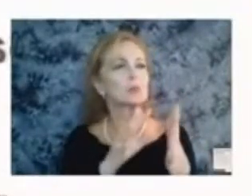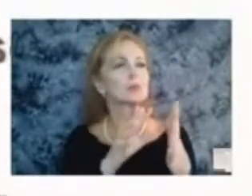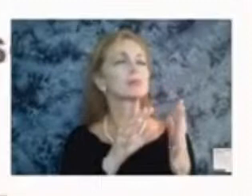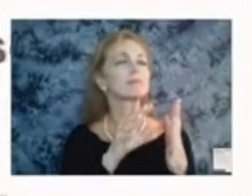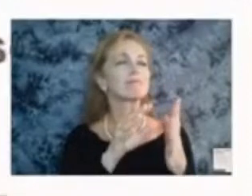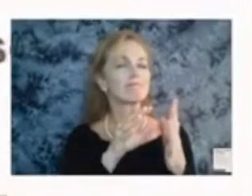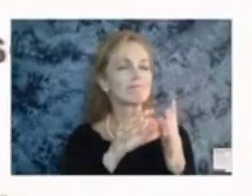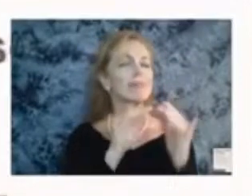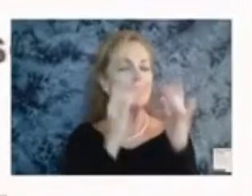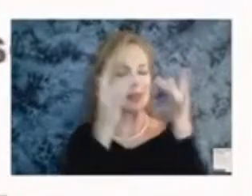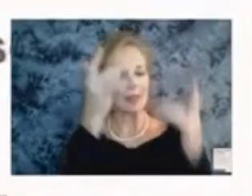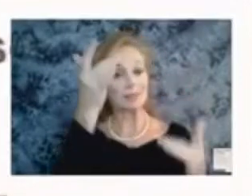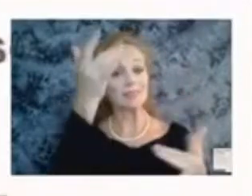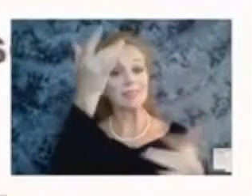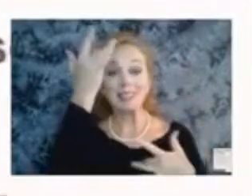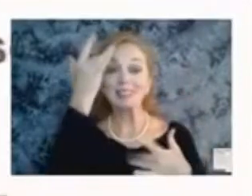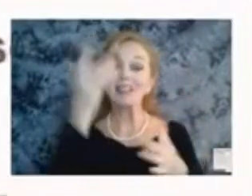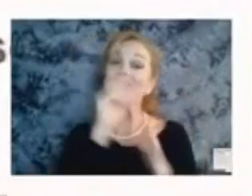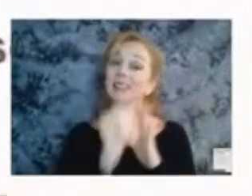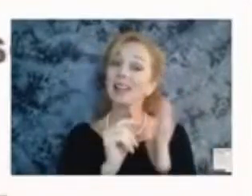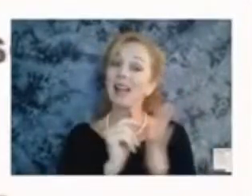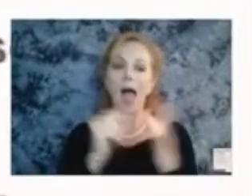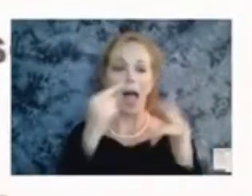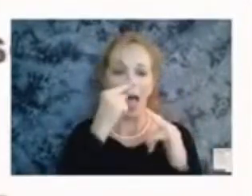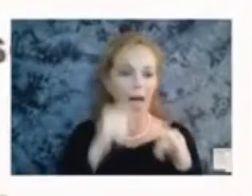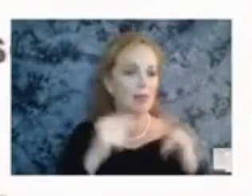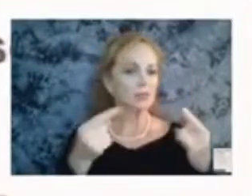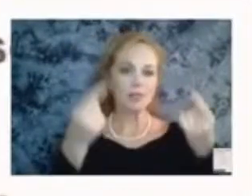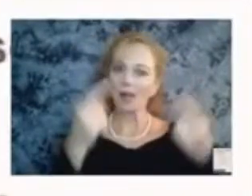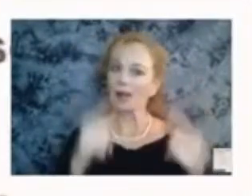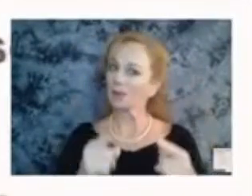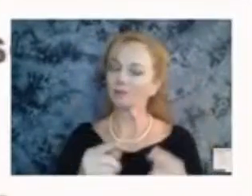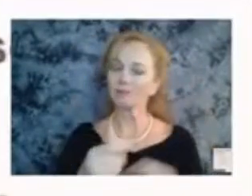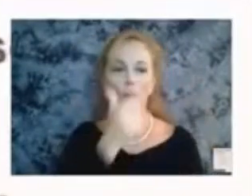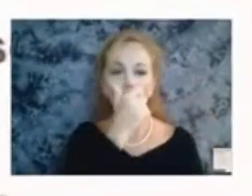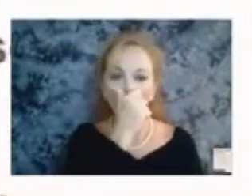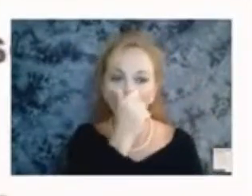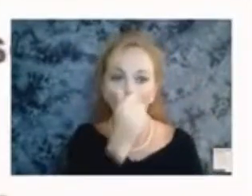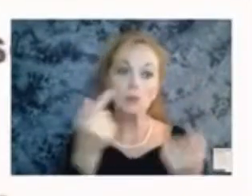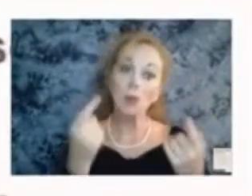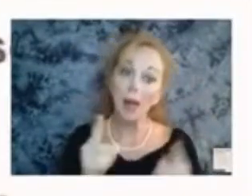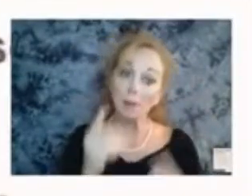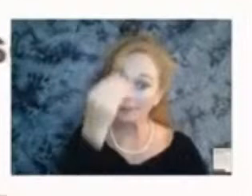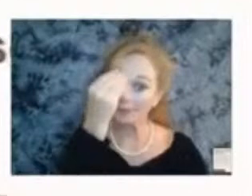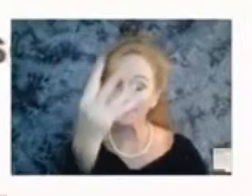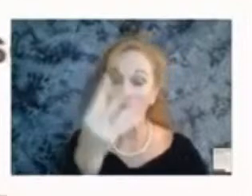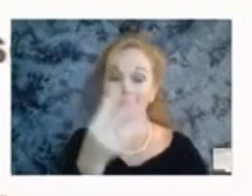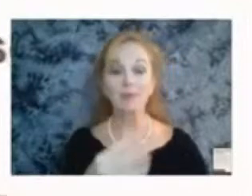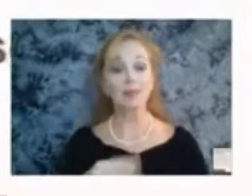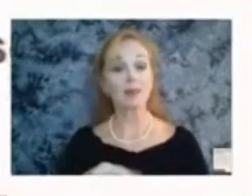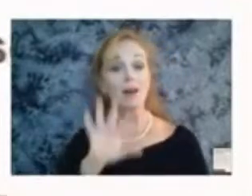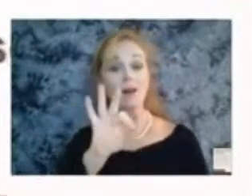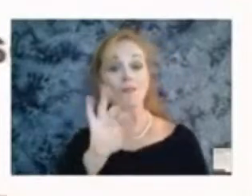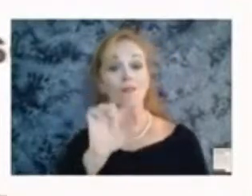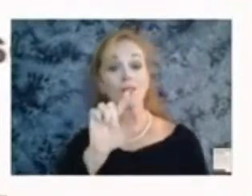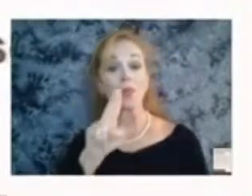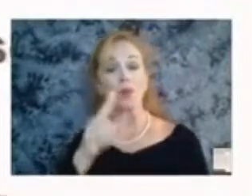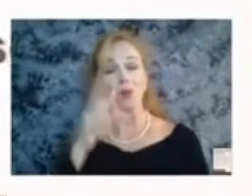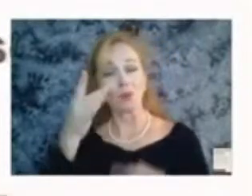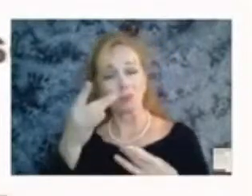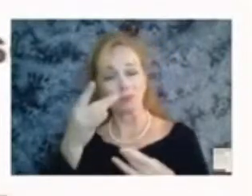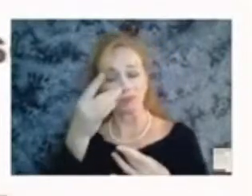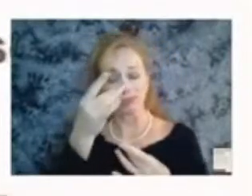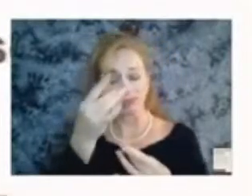is a season of all kinds of allergy stuff that's going to happen. Colds are going to happen. Flu season is going to happen regardless